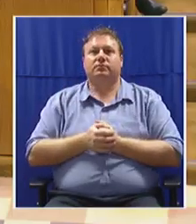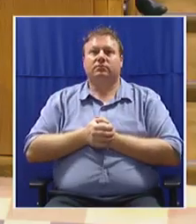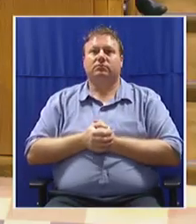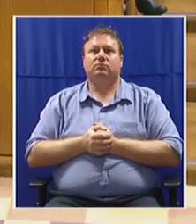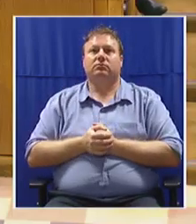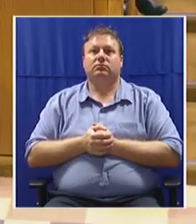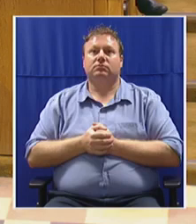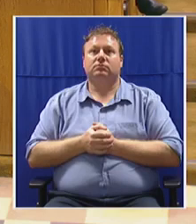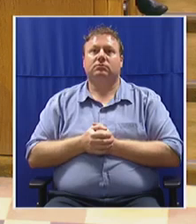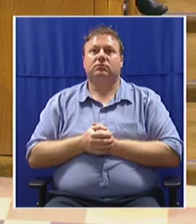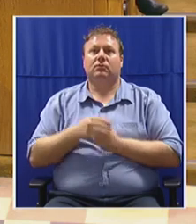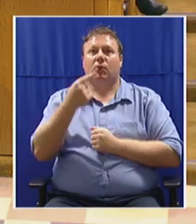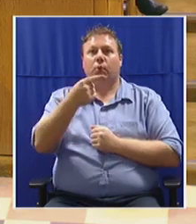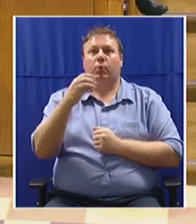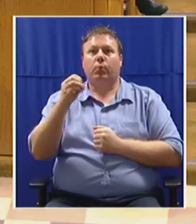Good.